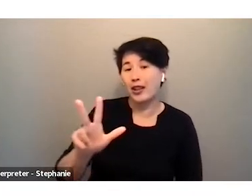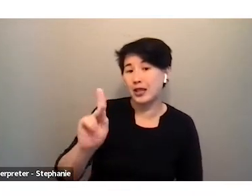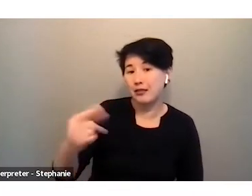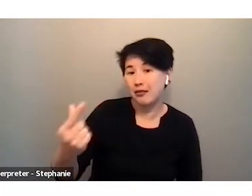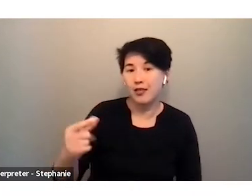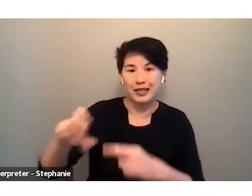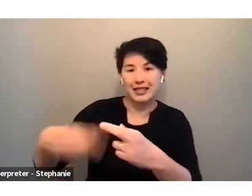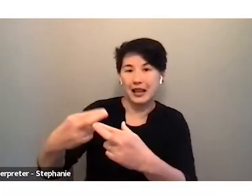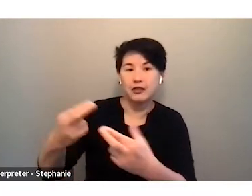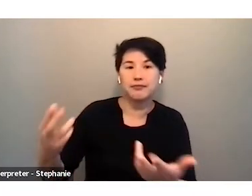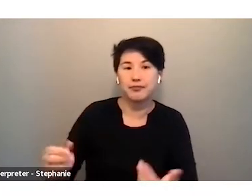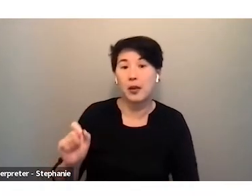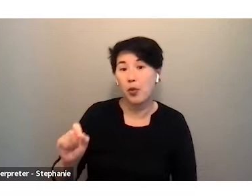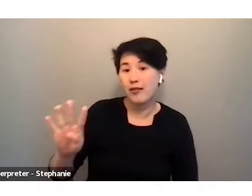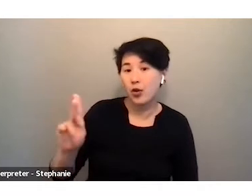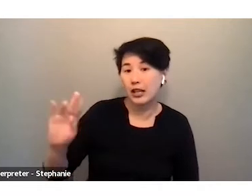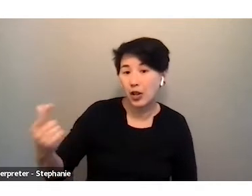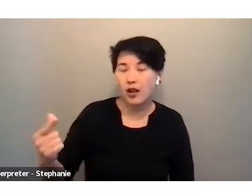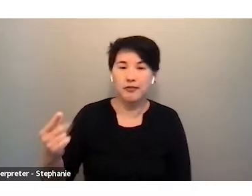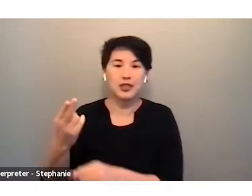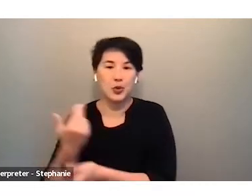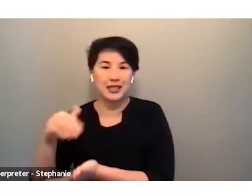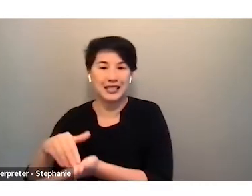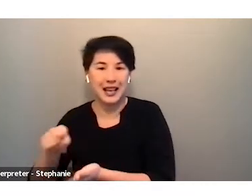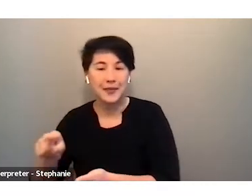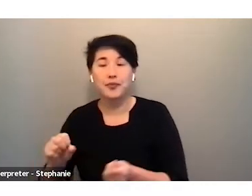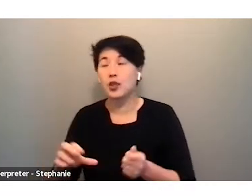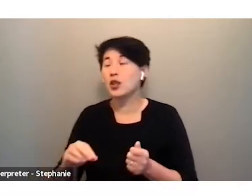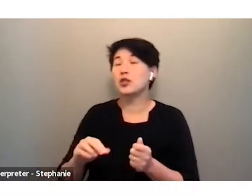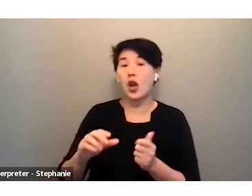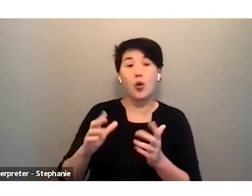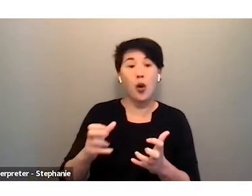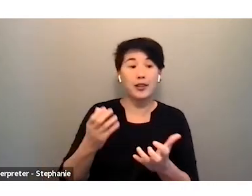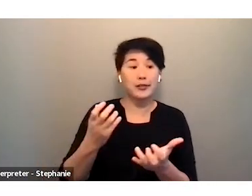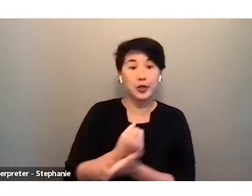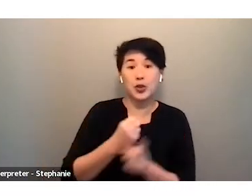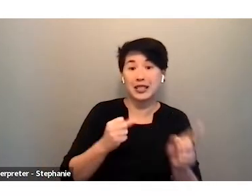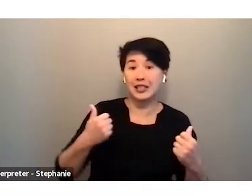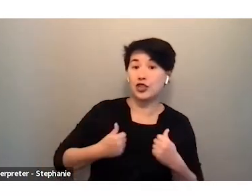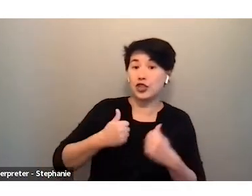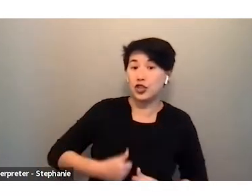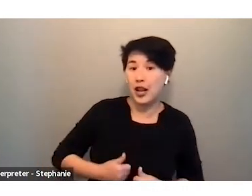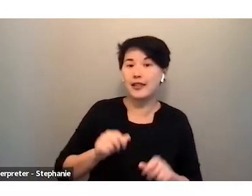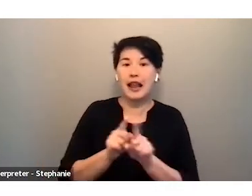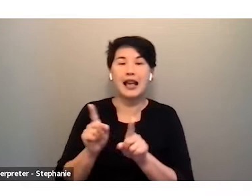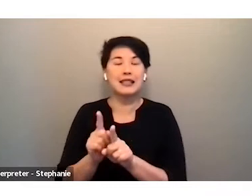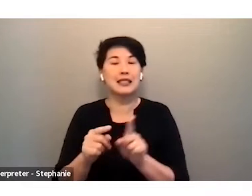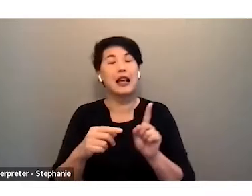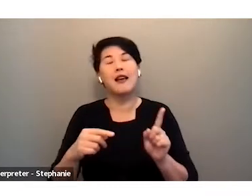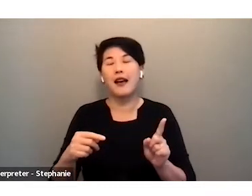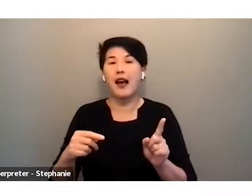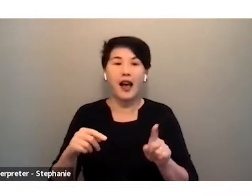recycled and 0.4 reused. And so the aim was to utilize this puffer jacket as a solution and a symbol to highlight